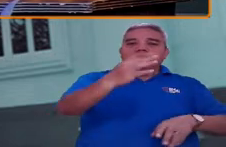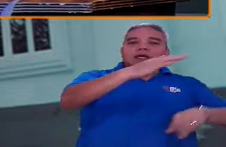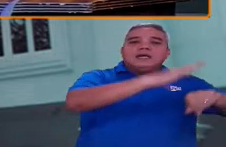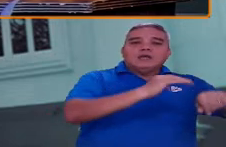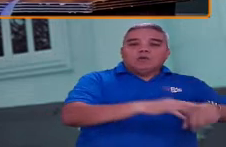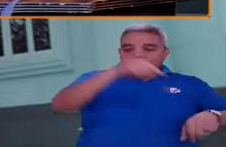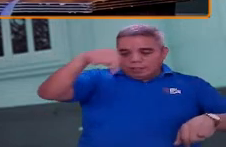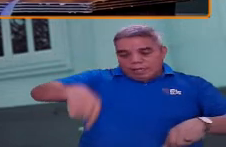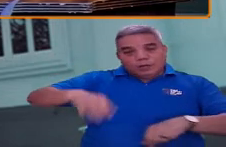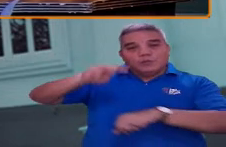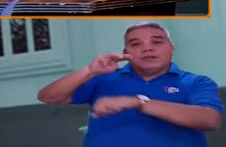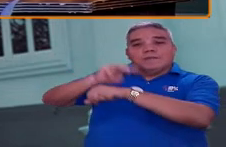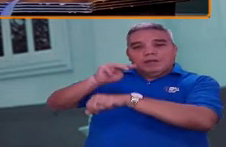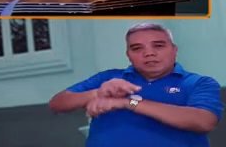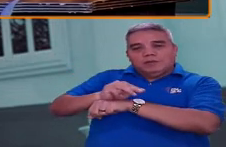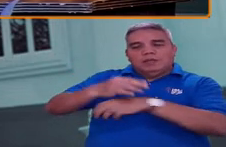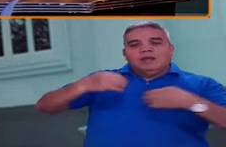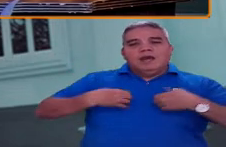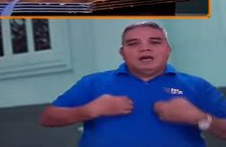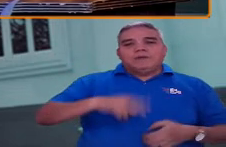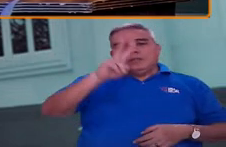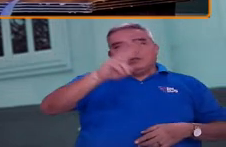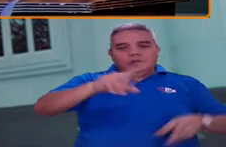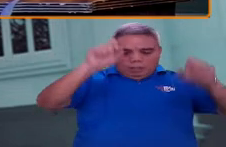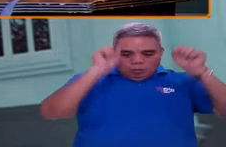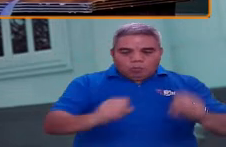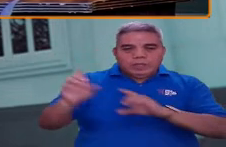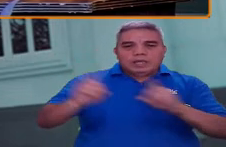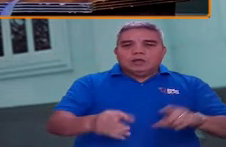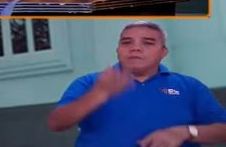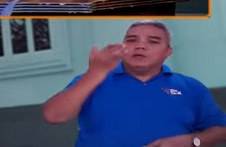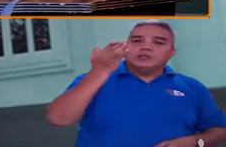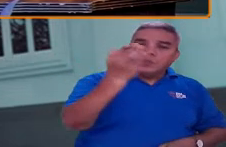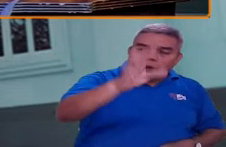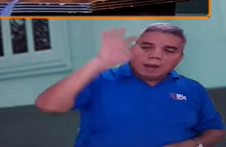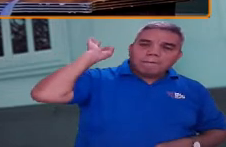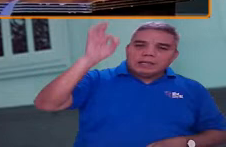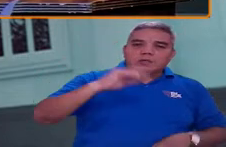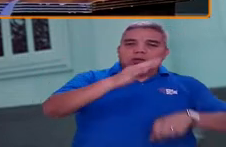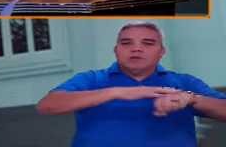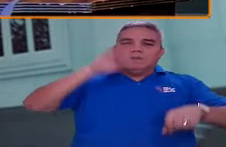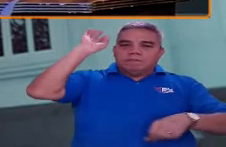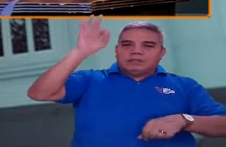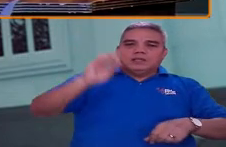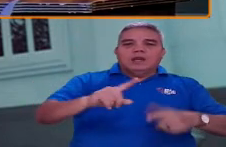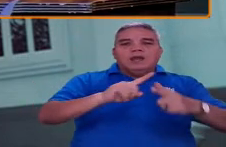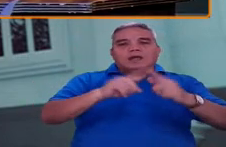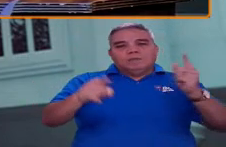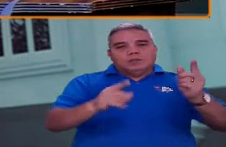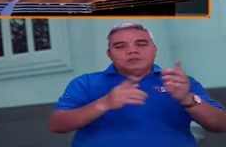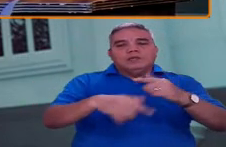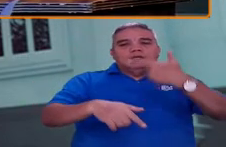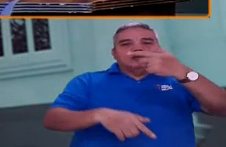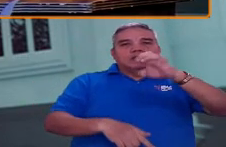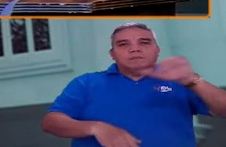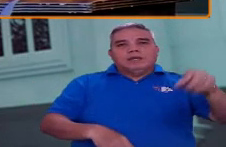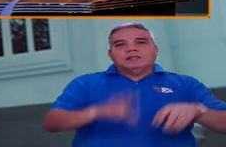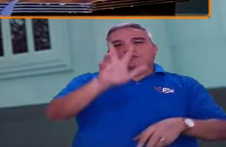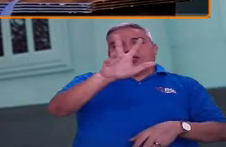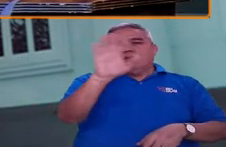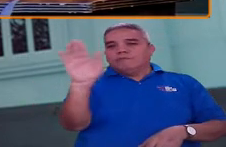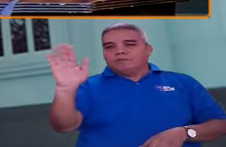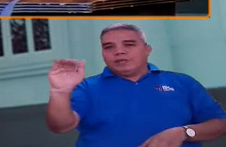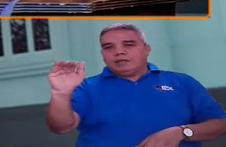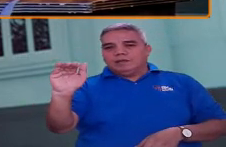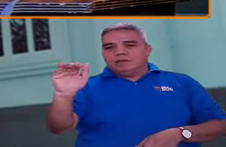to be in the ministry. And let us do everything we can because you are pastor. God called pastor according to Jeremiah 3:15.